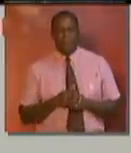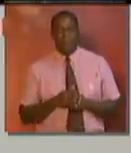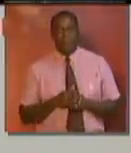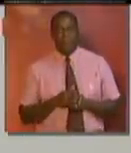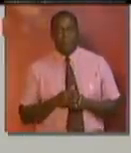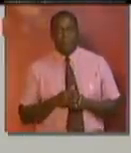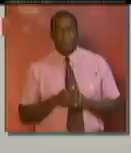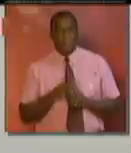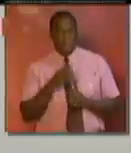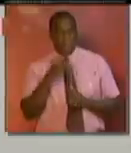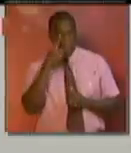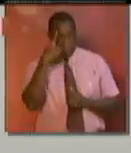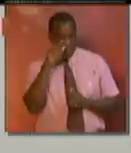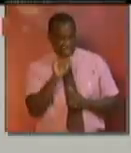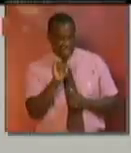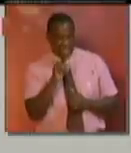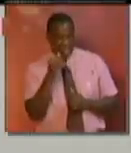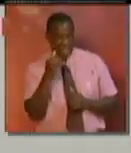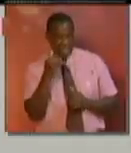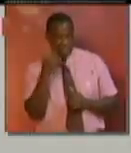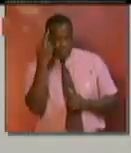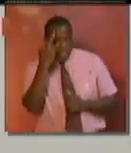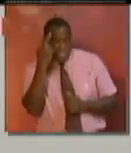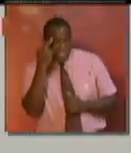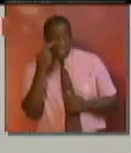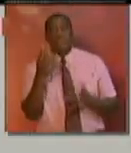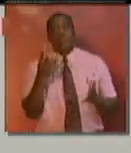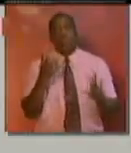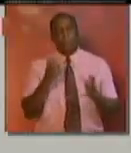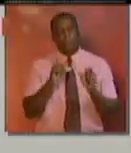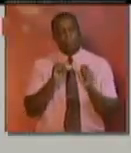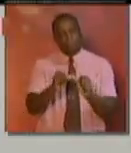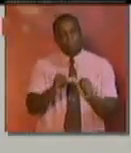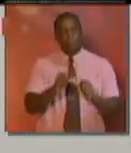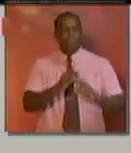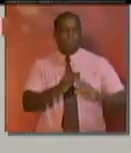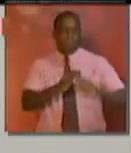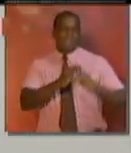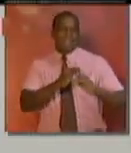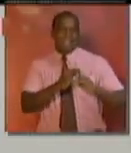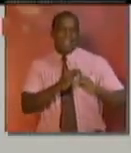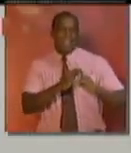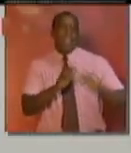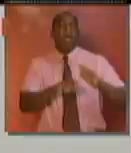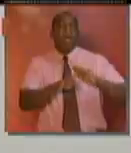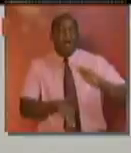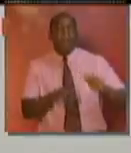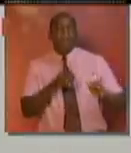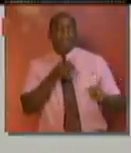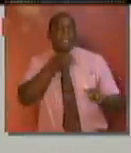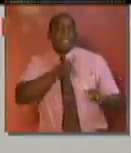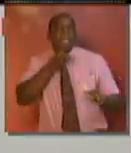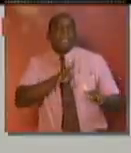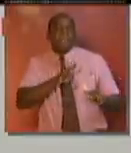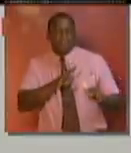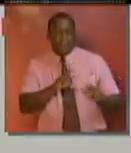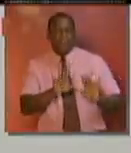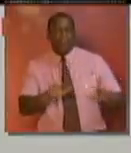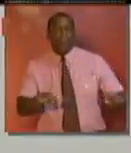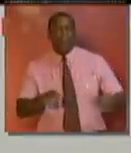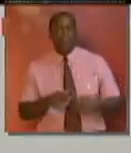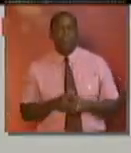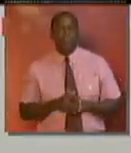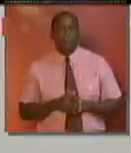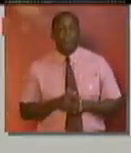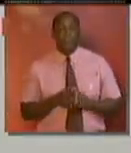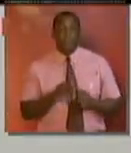reason, that's one of the many reasons that we want to continue to protect that under 18 population, even though they can't